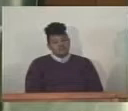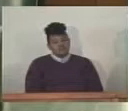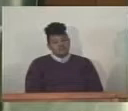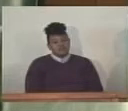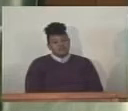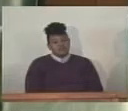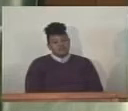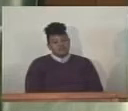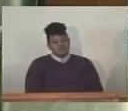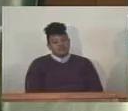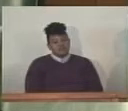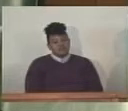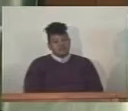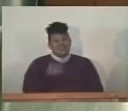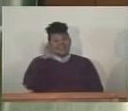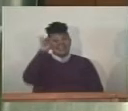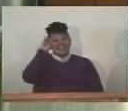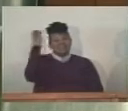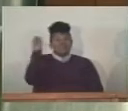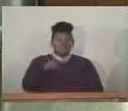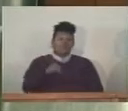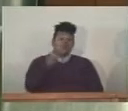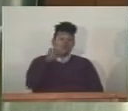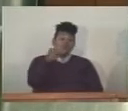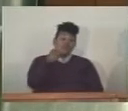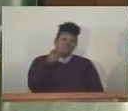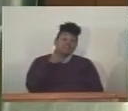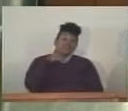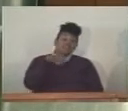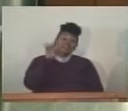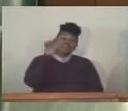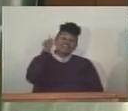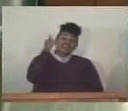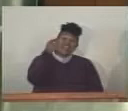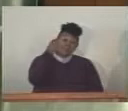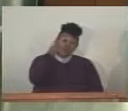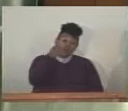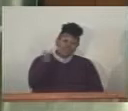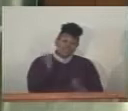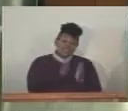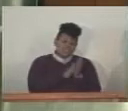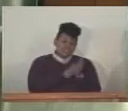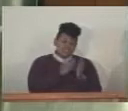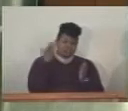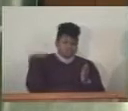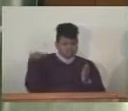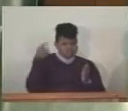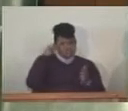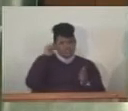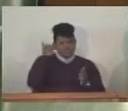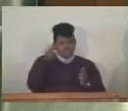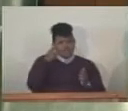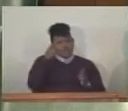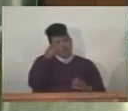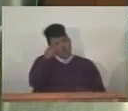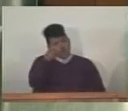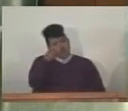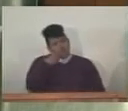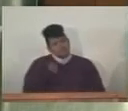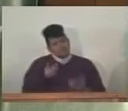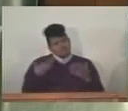88% by the gun. They say they get 10 guns, and they cheer for that. I cheer with you. But let